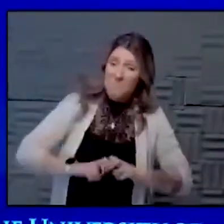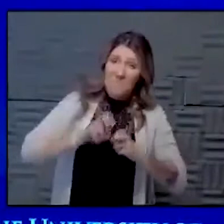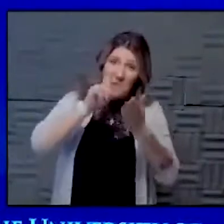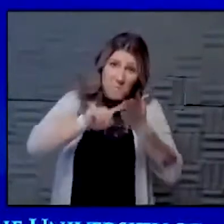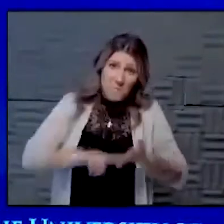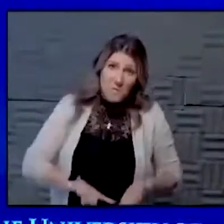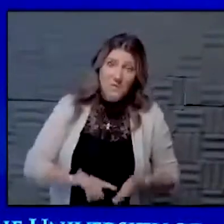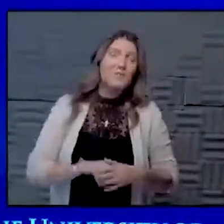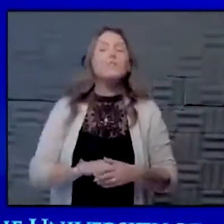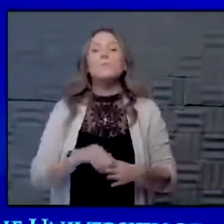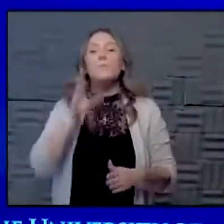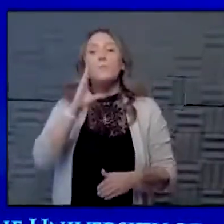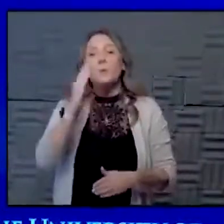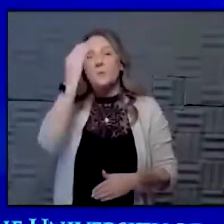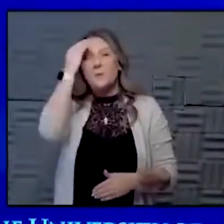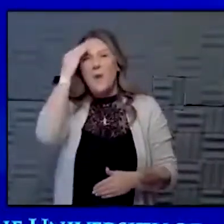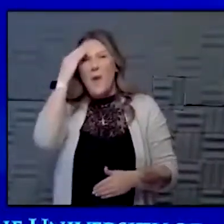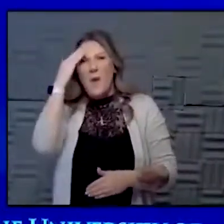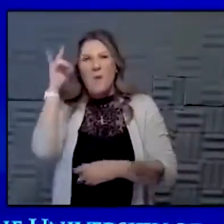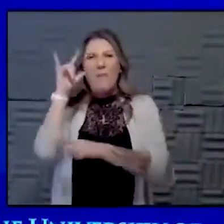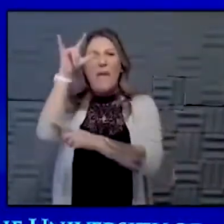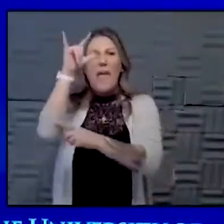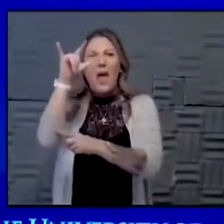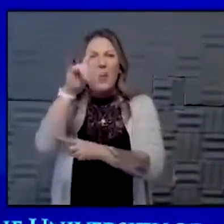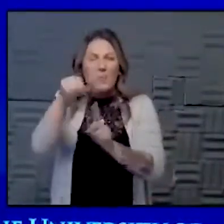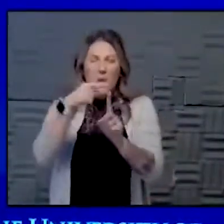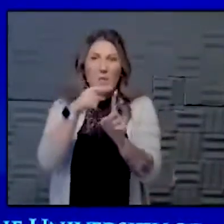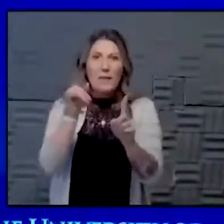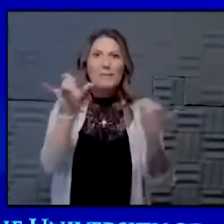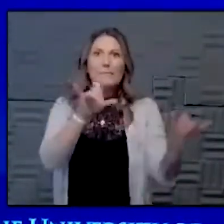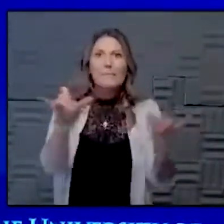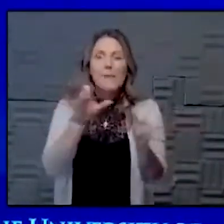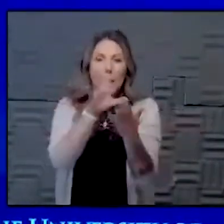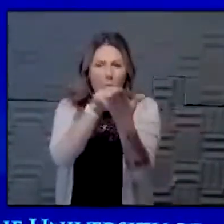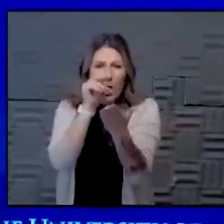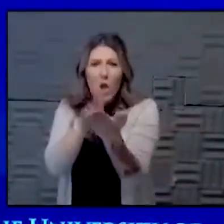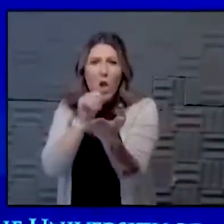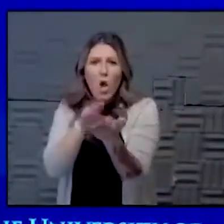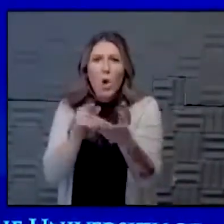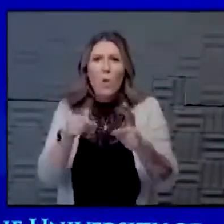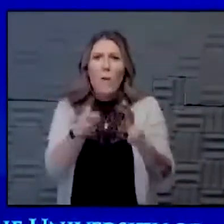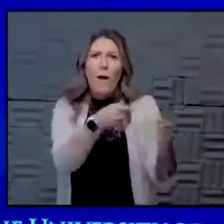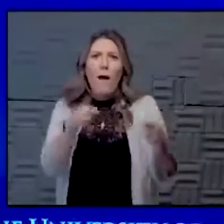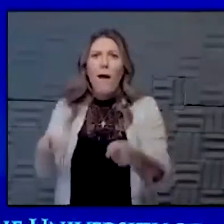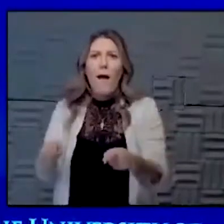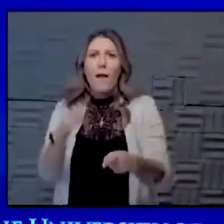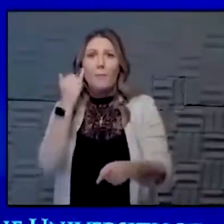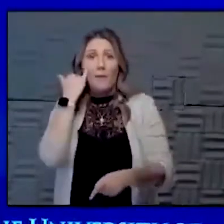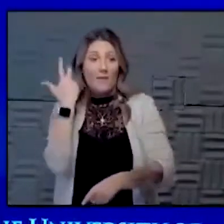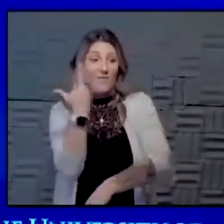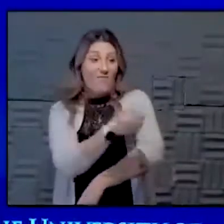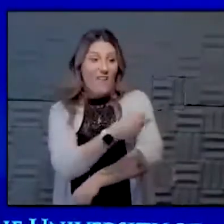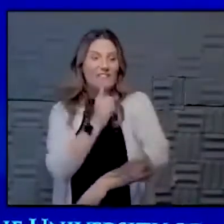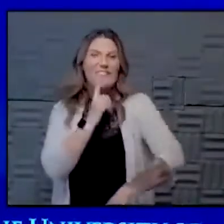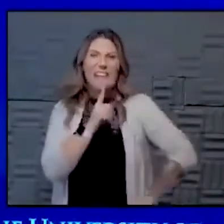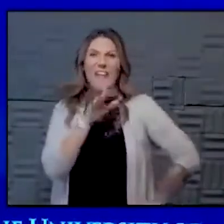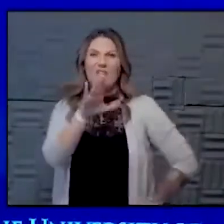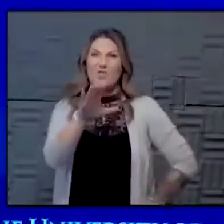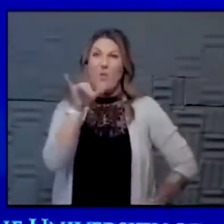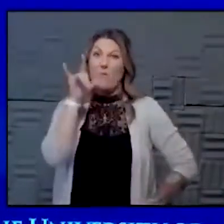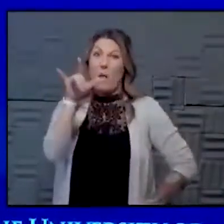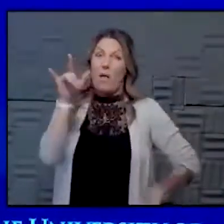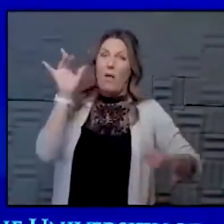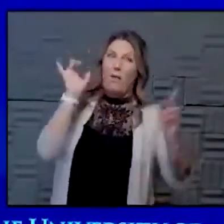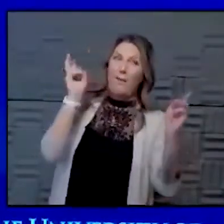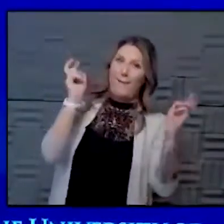more. Again, our airplane has so many more parts today. We can fly at a much higher altitude. And if you're vaccinated, your airplane is like a jet.